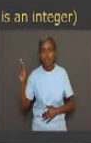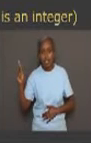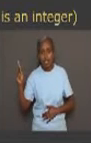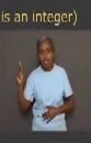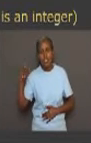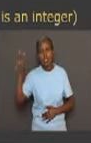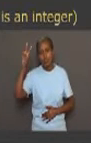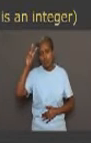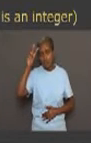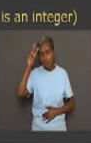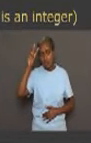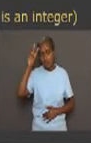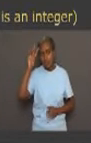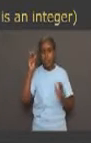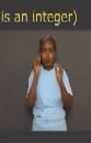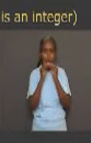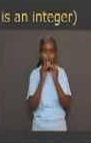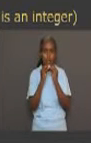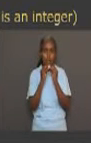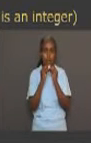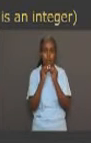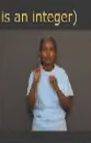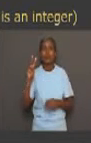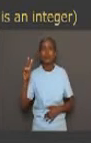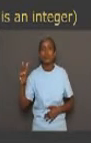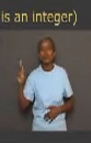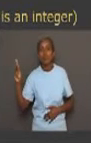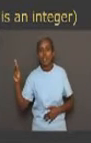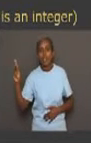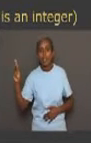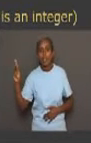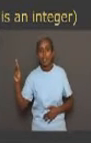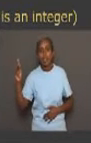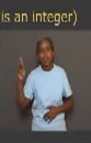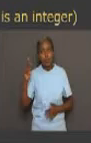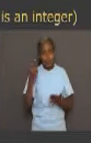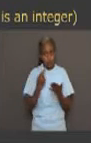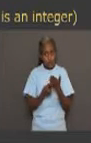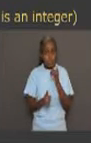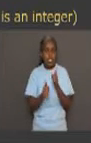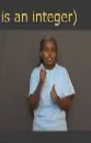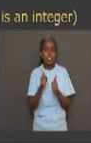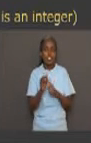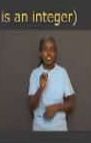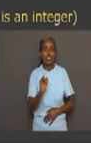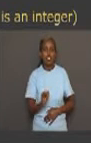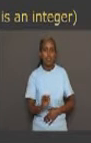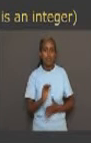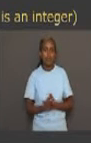2k squared plus 2k, which is an integer.